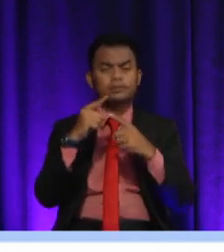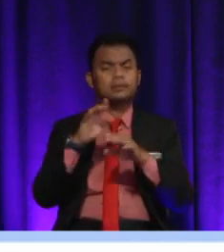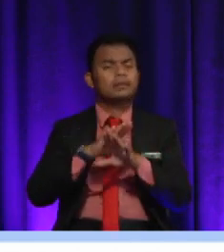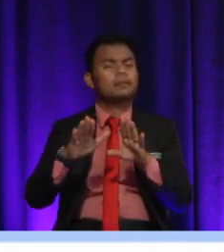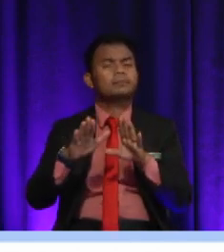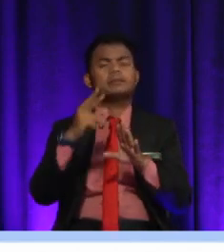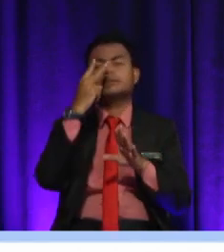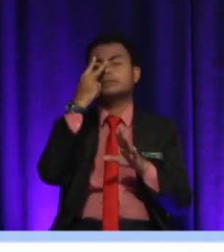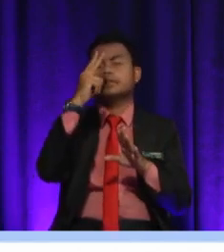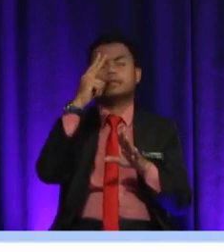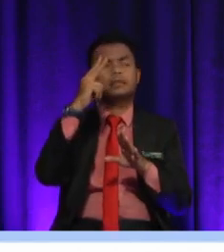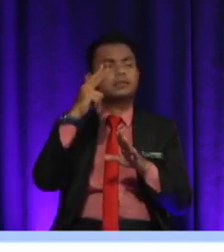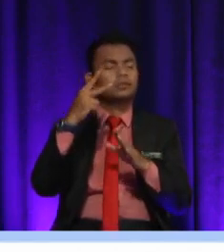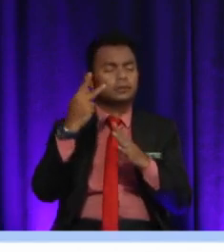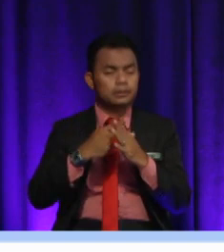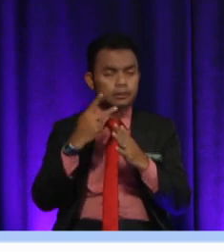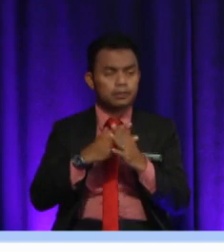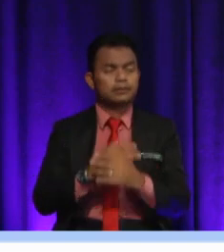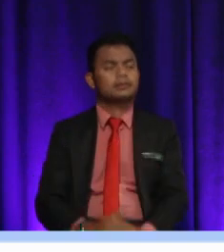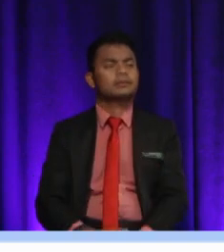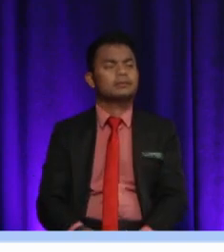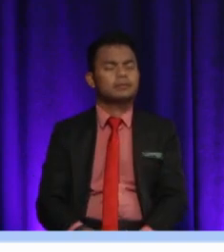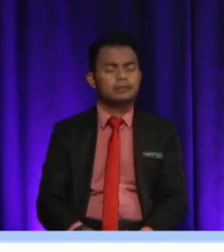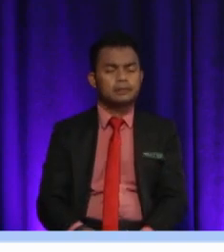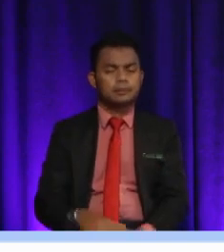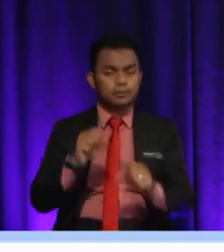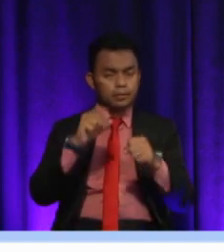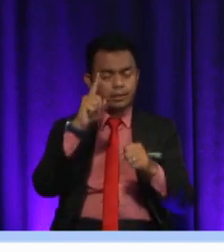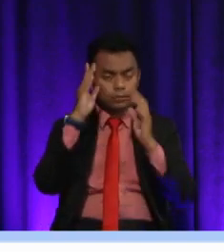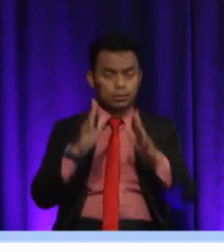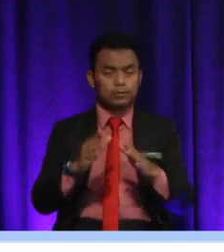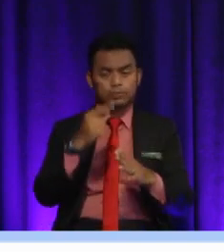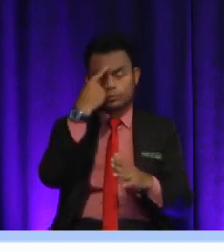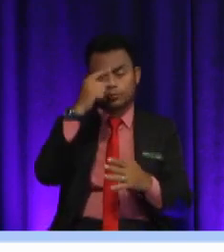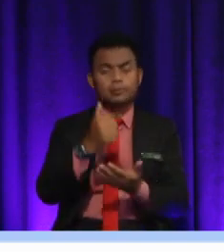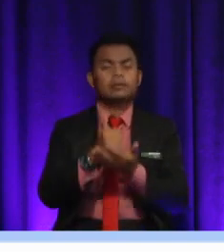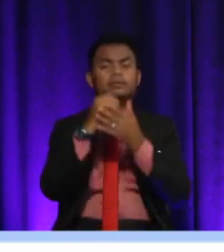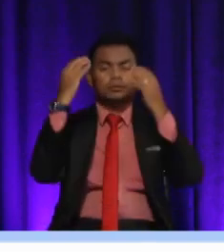at the distractors. So can I get someone to help me and find the answer?